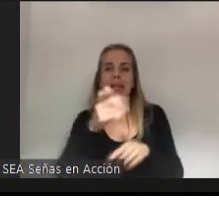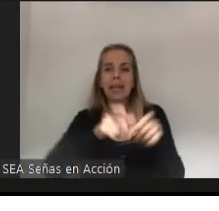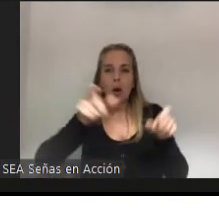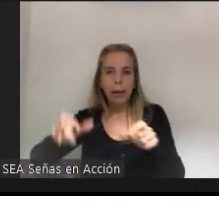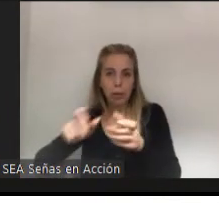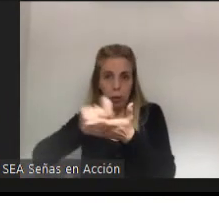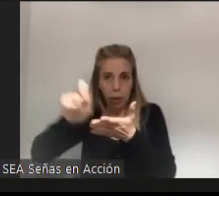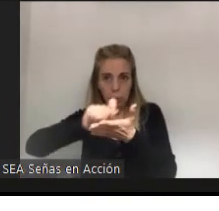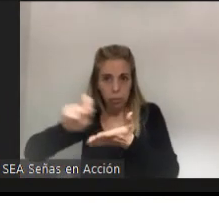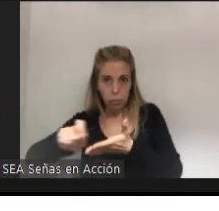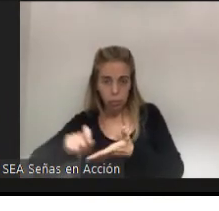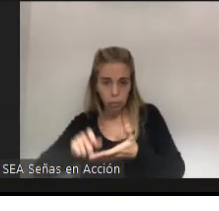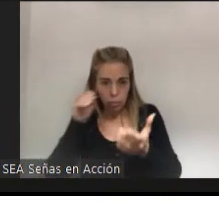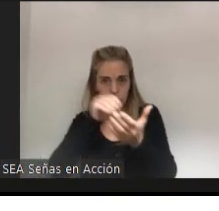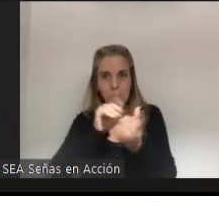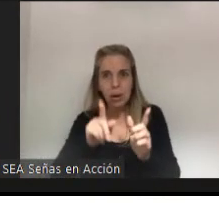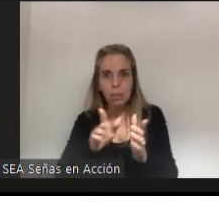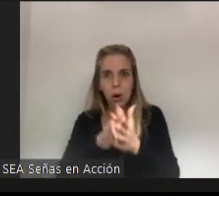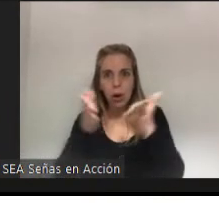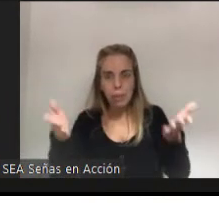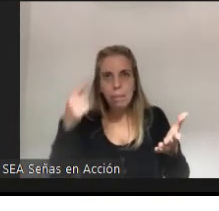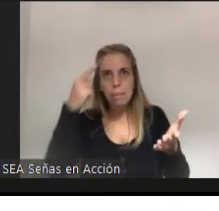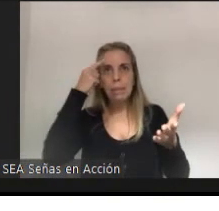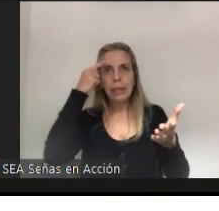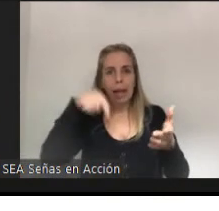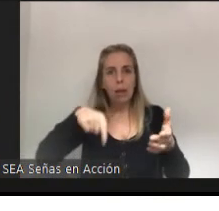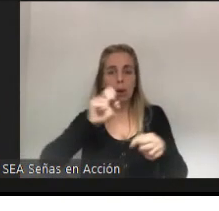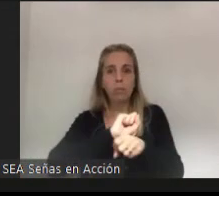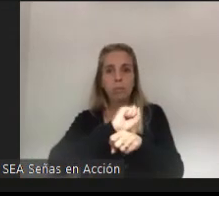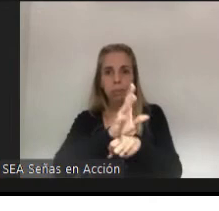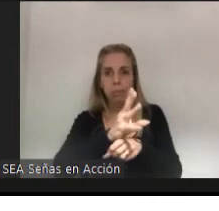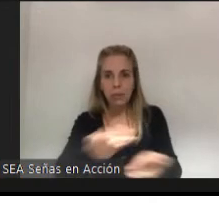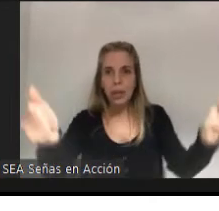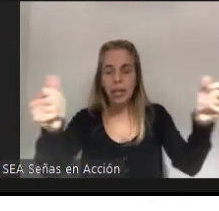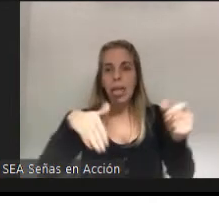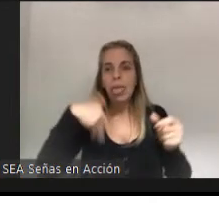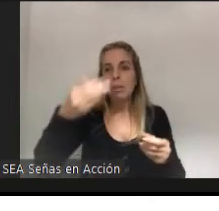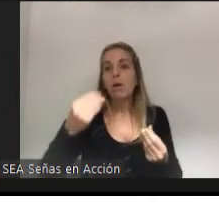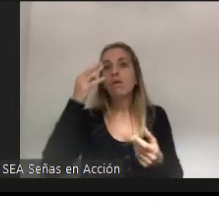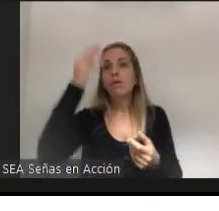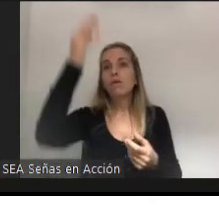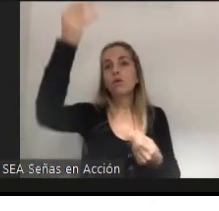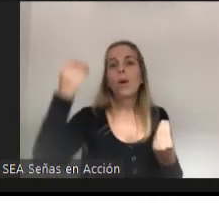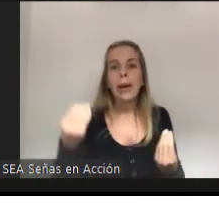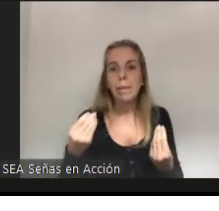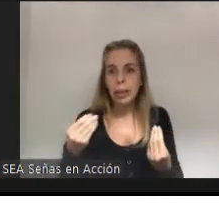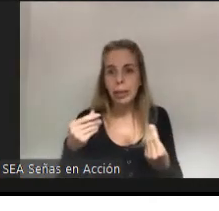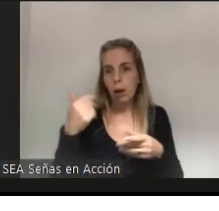plus 25 different authors thinking about the future after COVID-19.